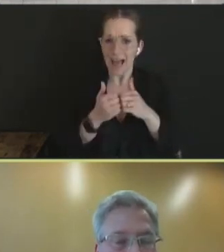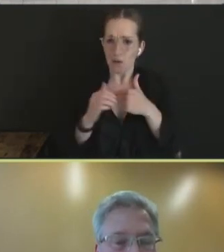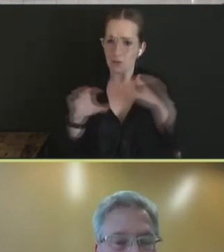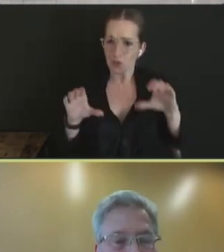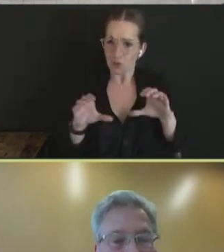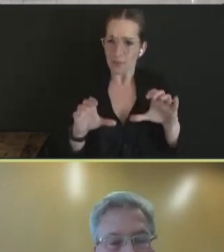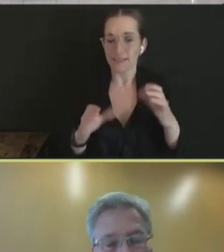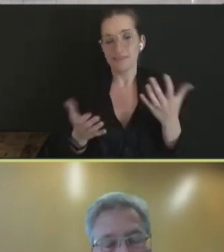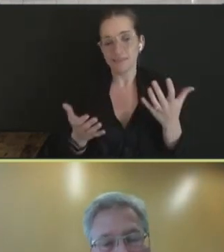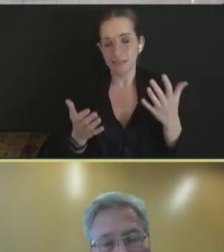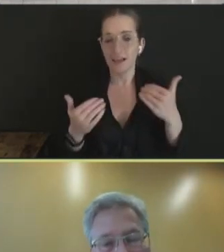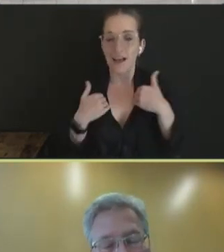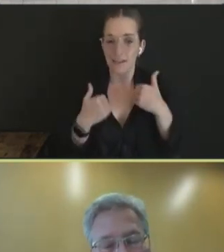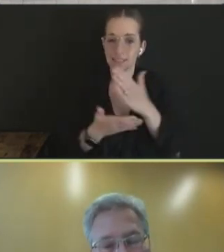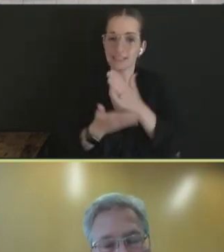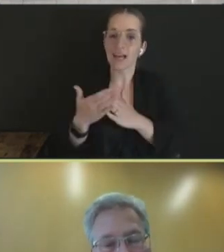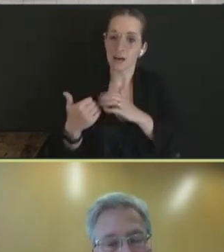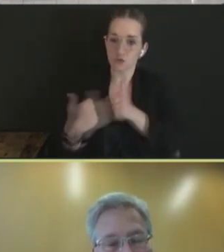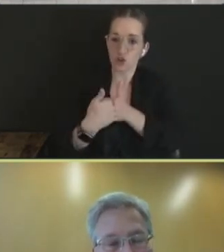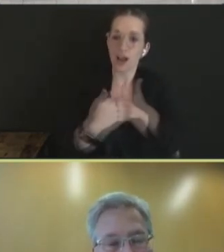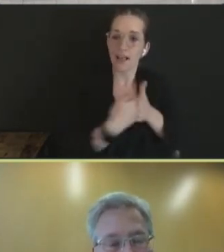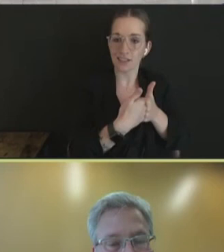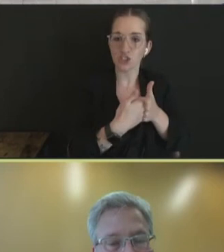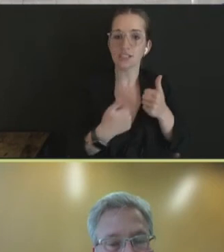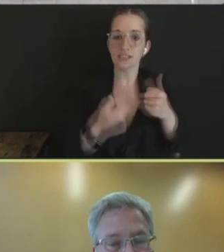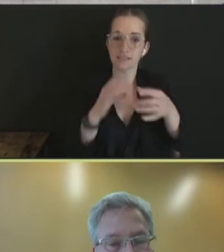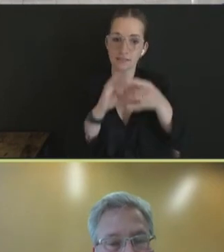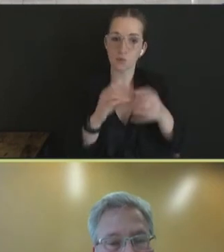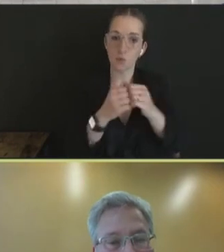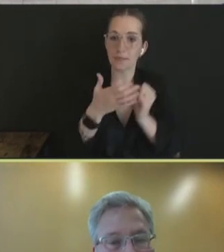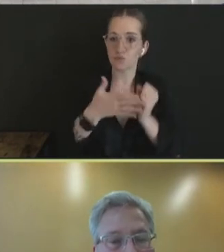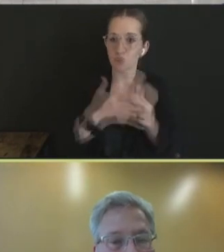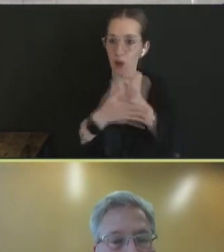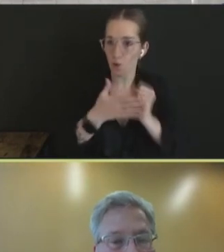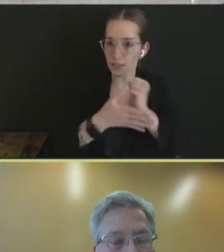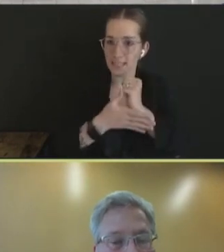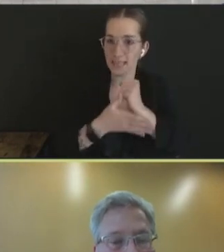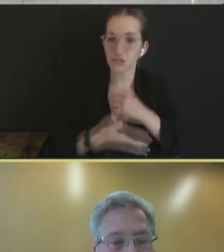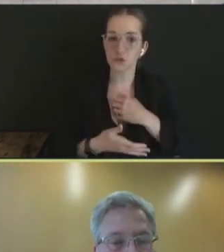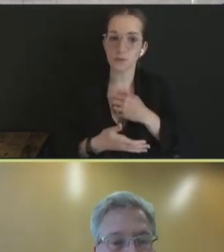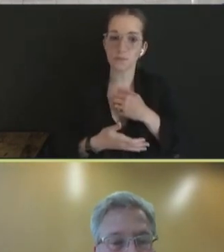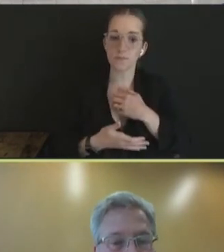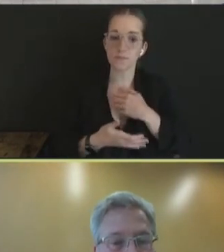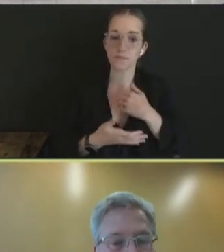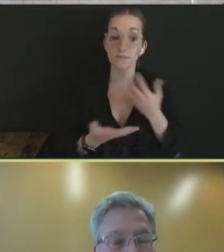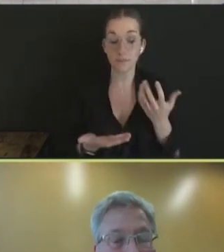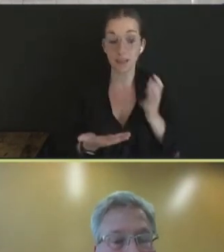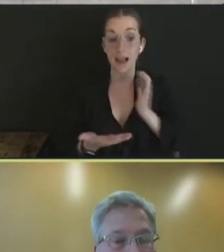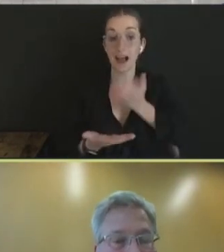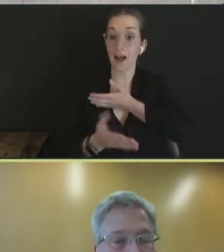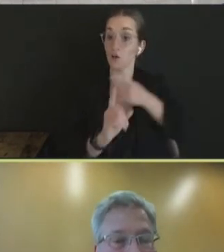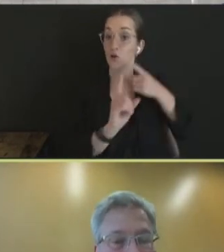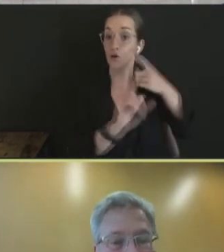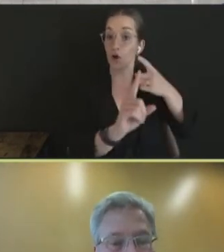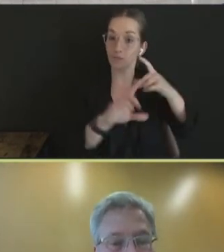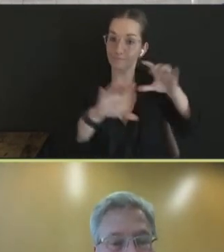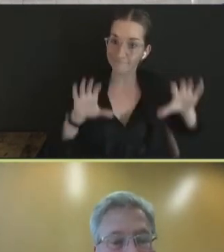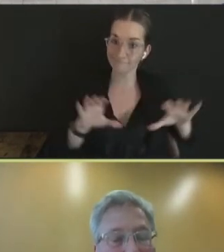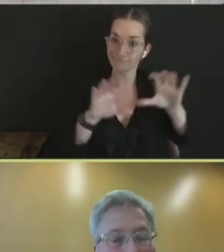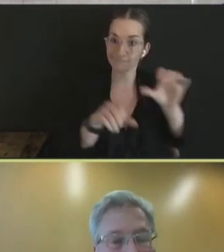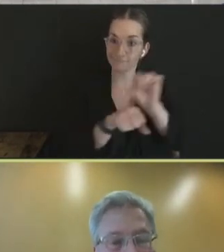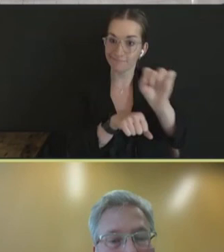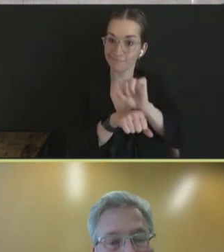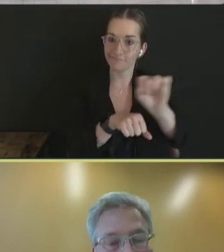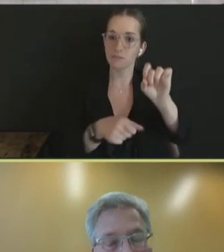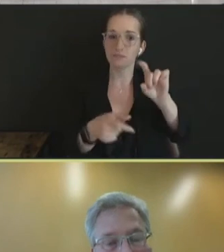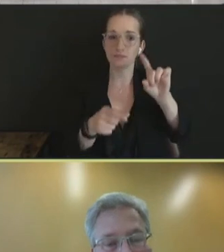issues relating to prioritization. We therefore set about some work to understand